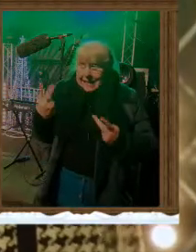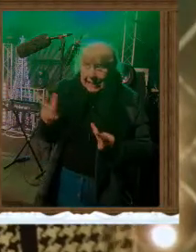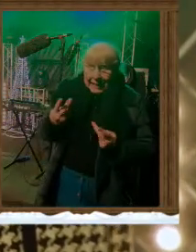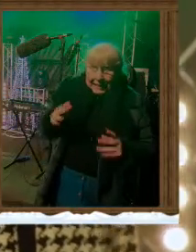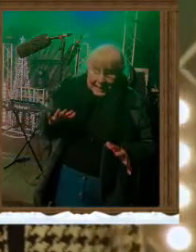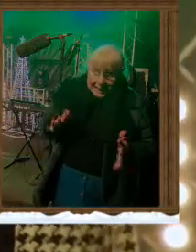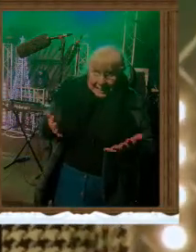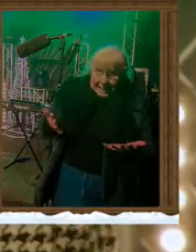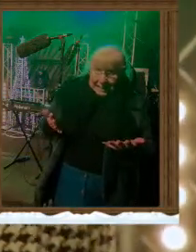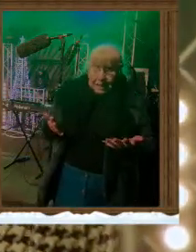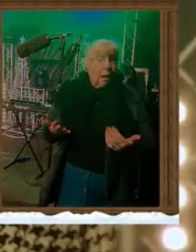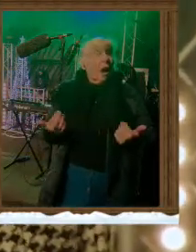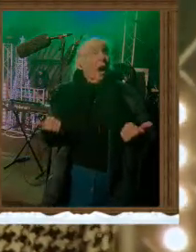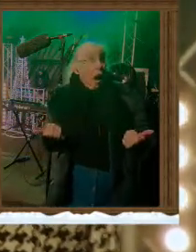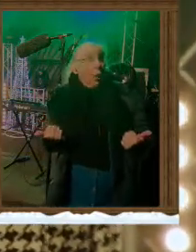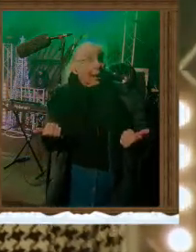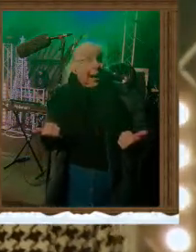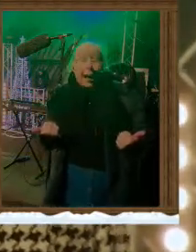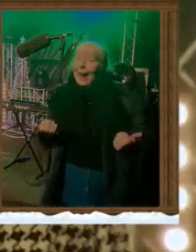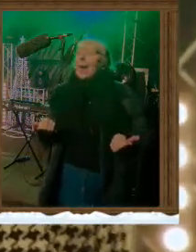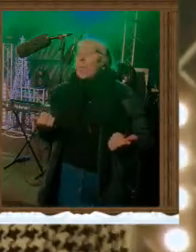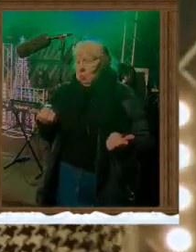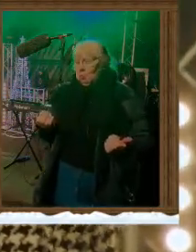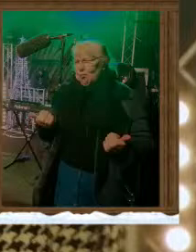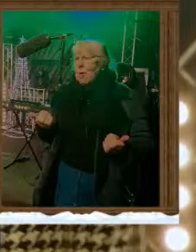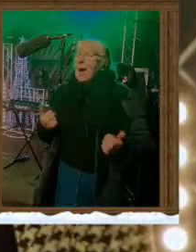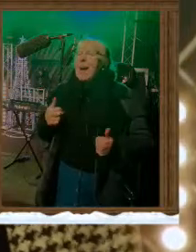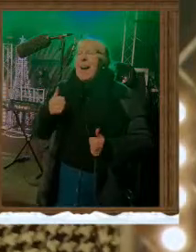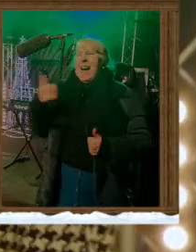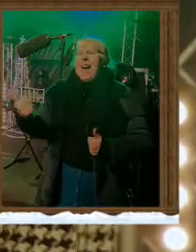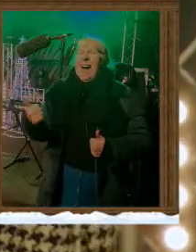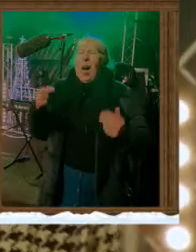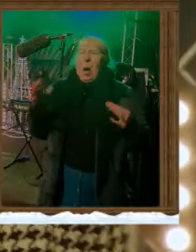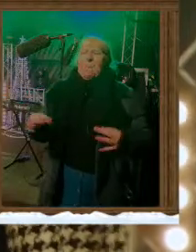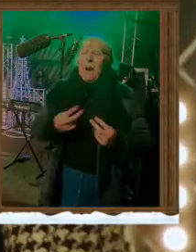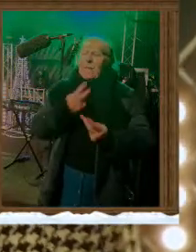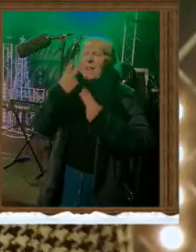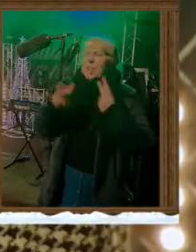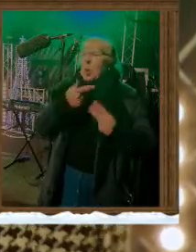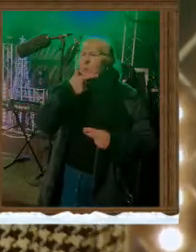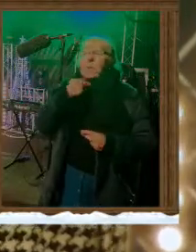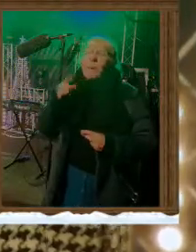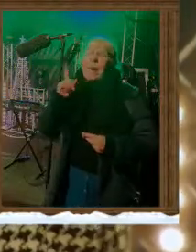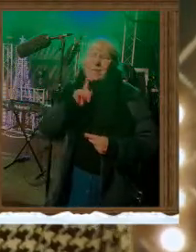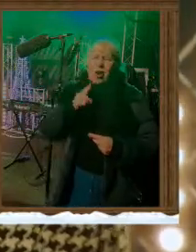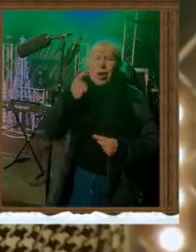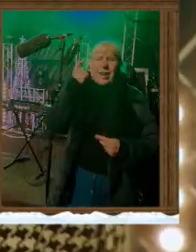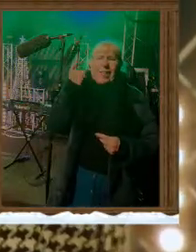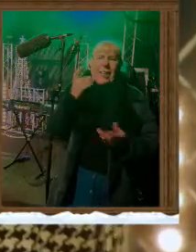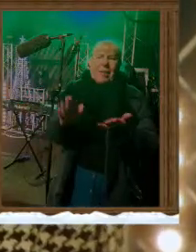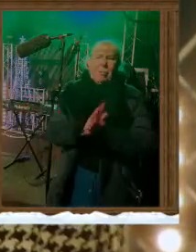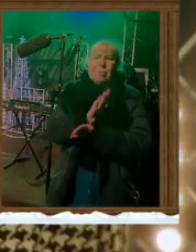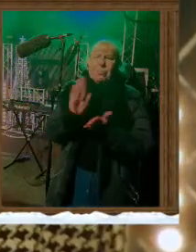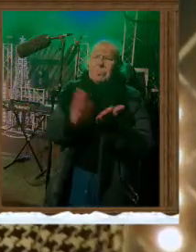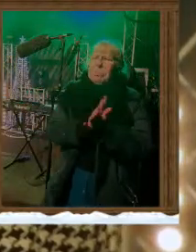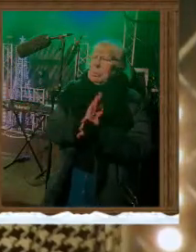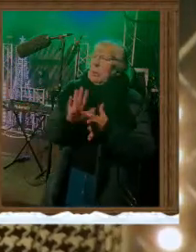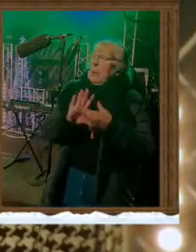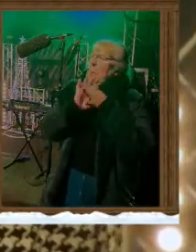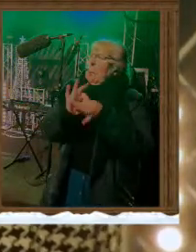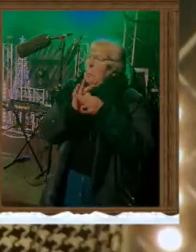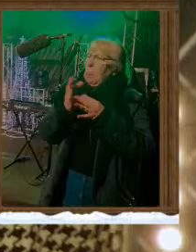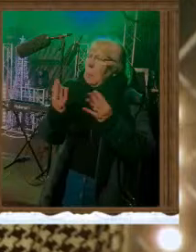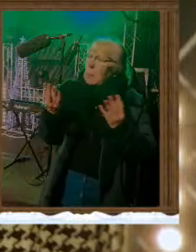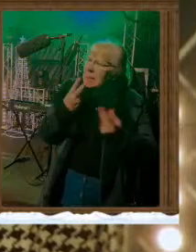in Ballyclare? Okay. Will you do that? And I've got just the song for the boys and girls. I think they'll sing along and join in with you. That was